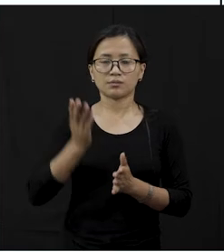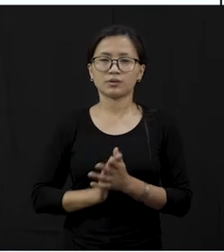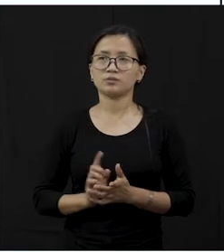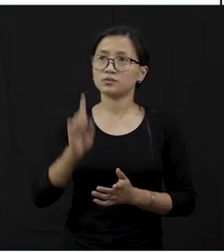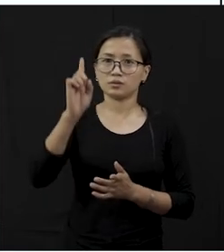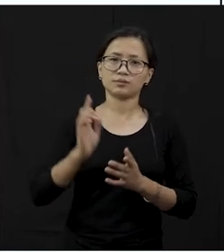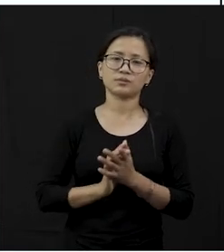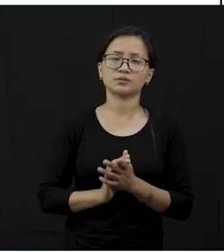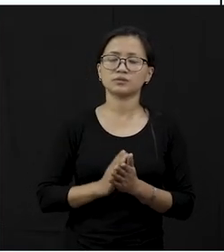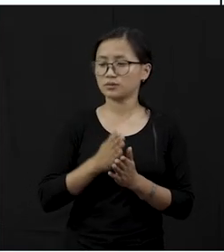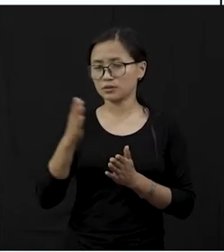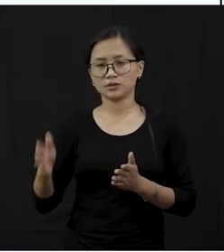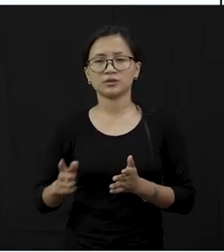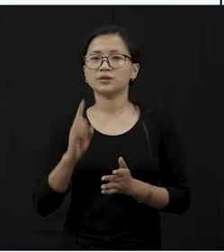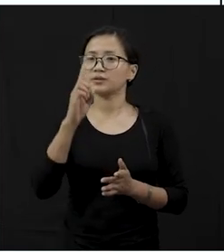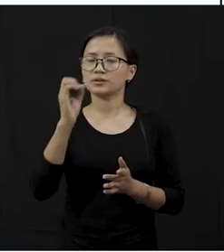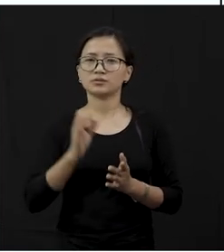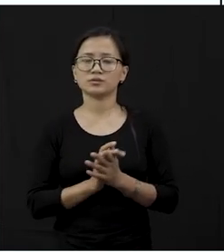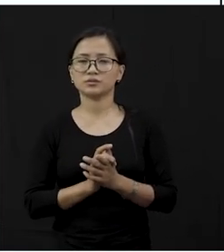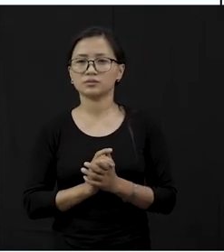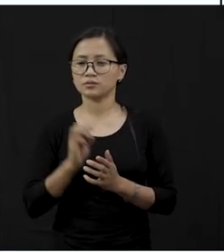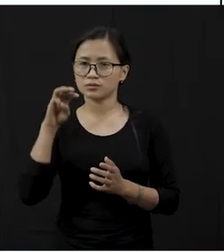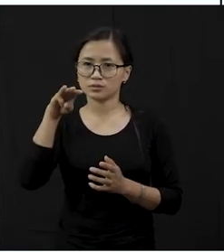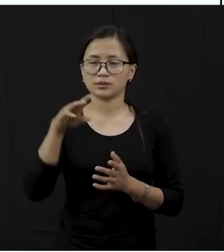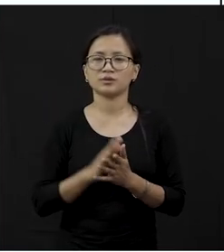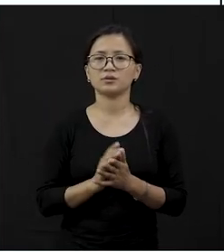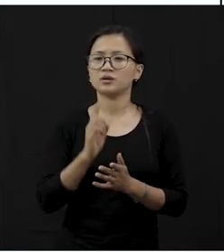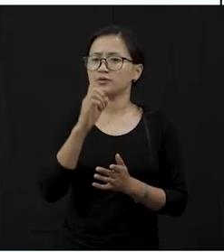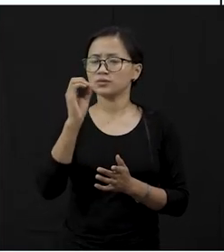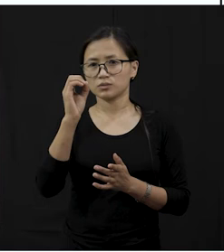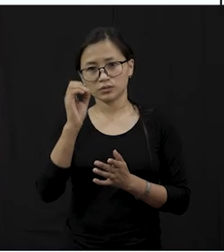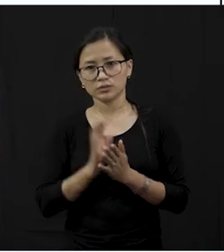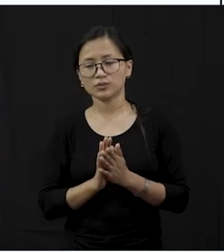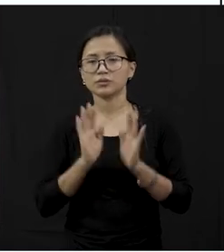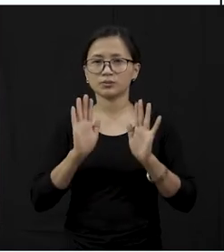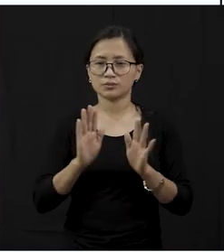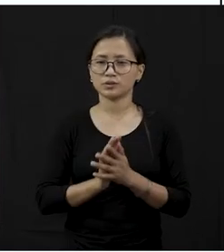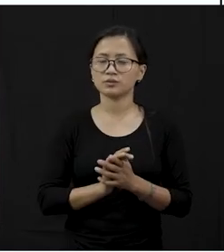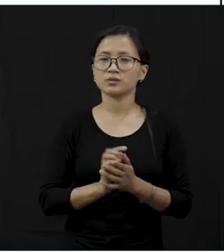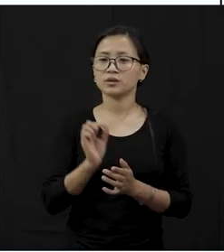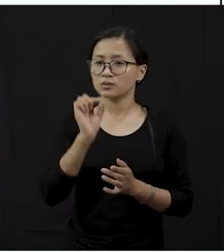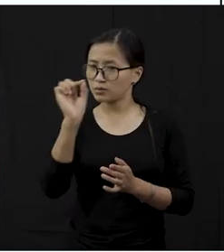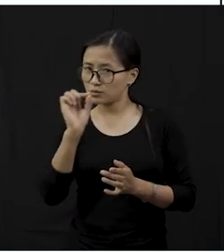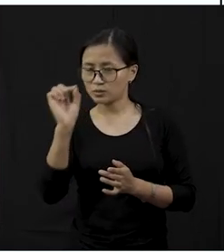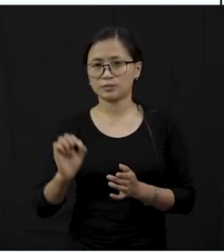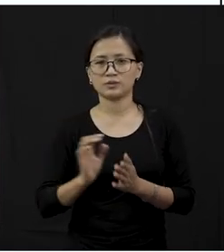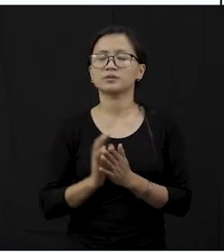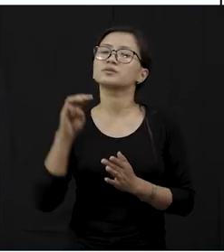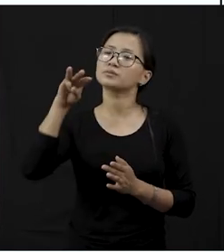in the upper side, it is written 10,000. So 10,000, after the thousand, it is separated by